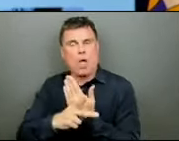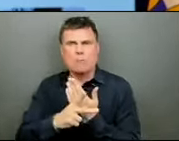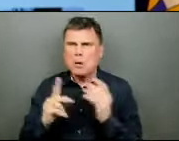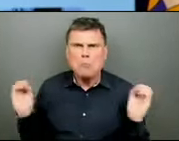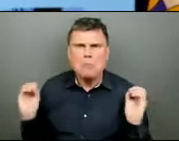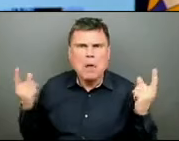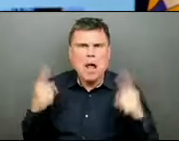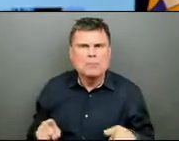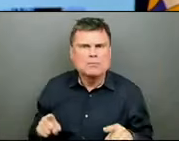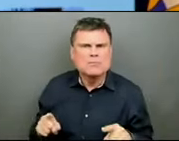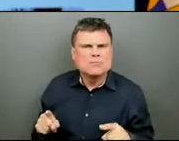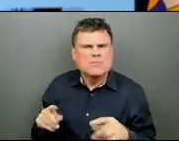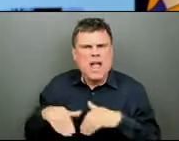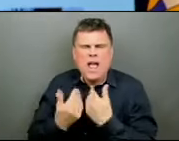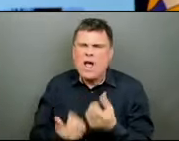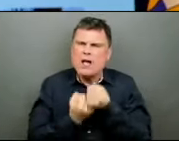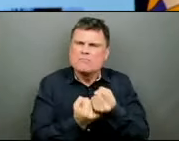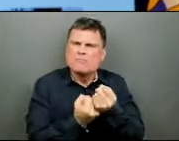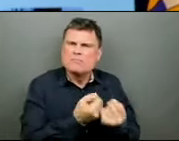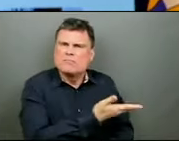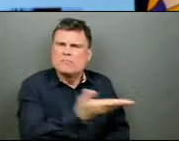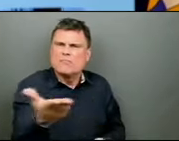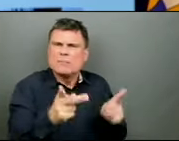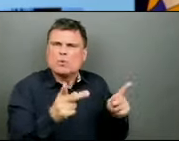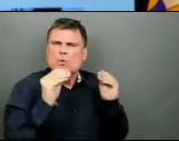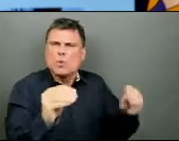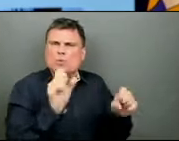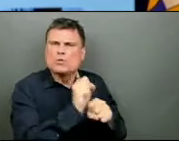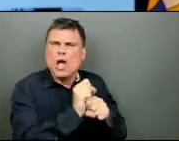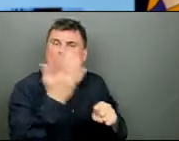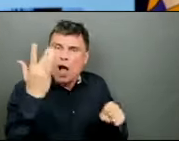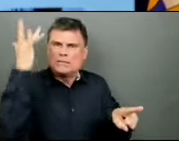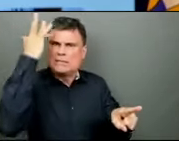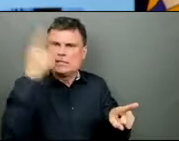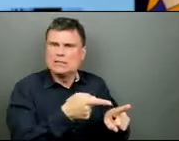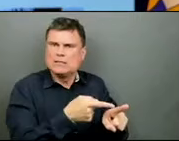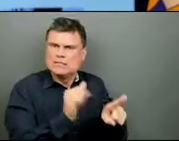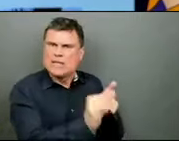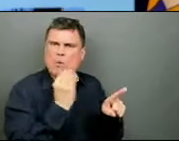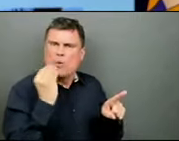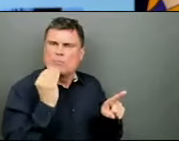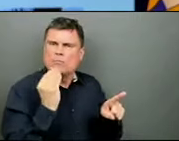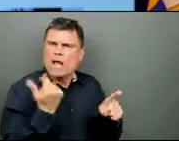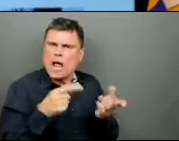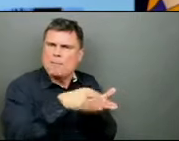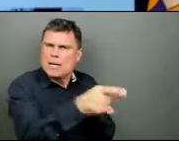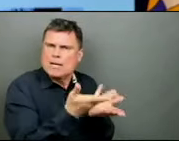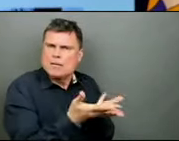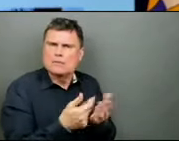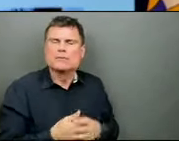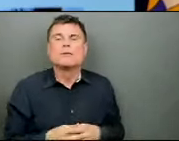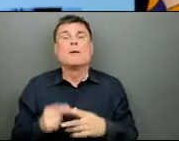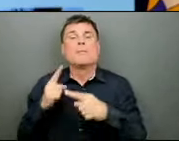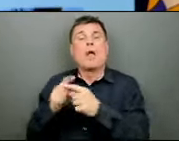these workers that don't qualify if they're forced to remain home? Also, overall, those workers that are forced